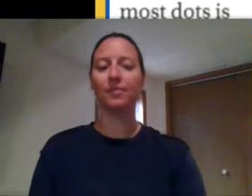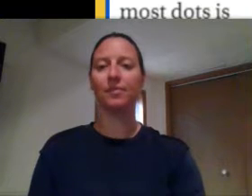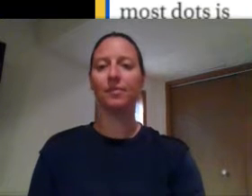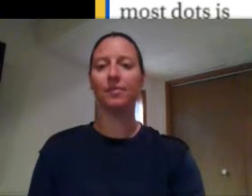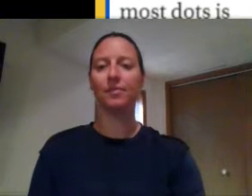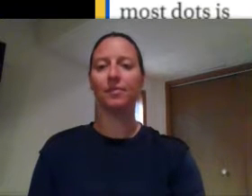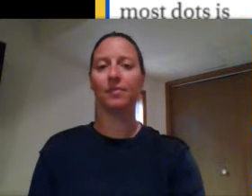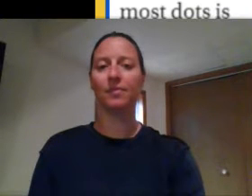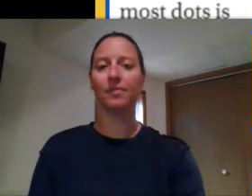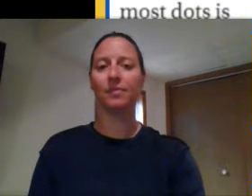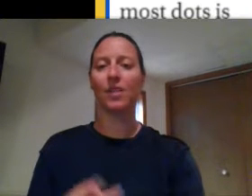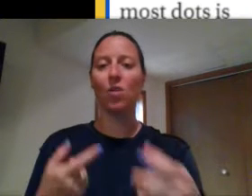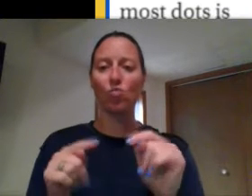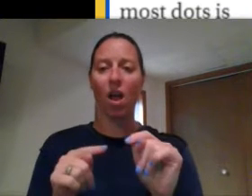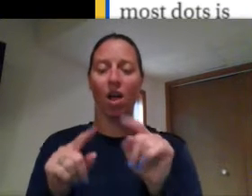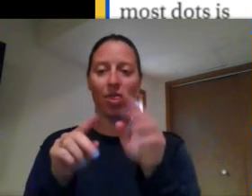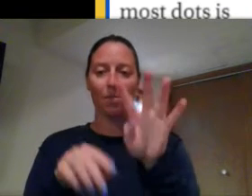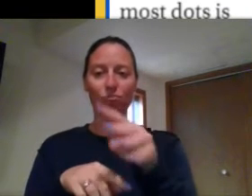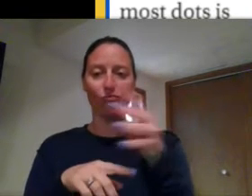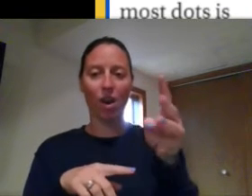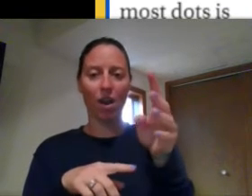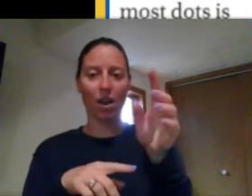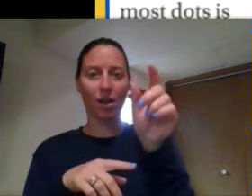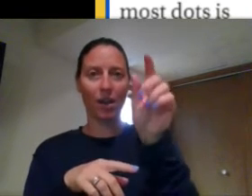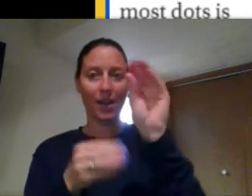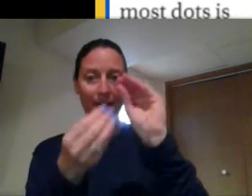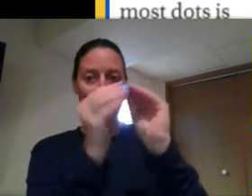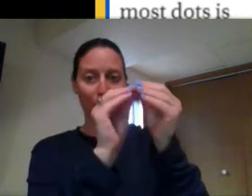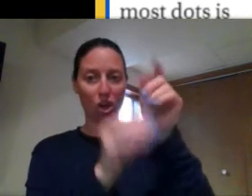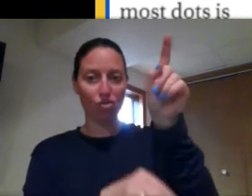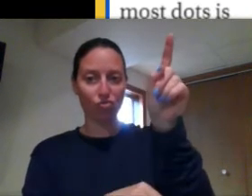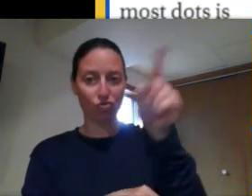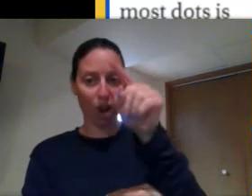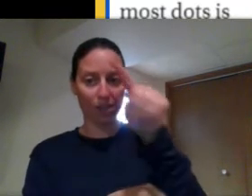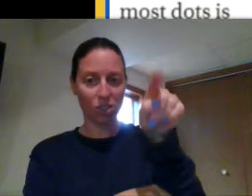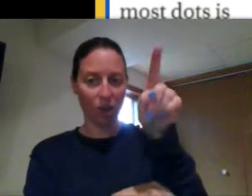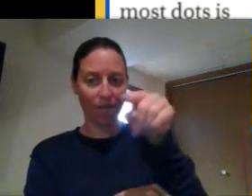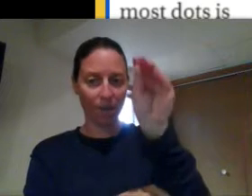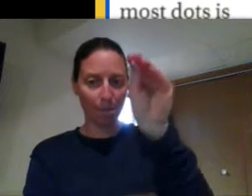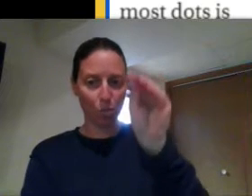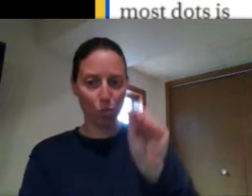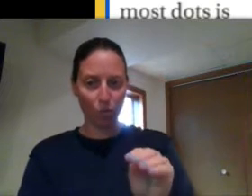So as you're crossing off your numbers and putting a dot over on the dot plot,